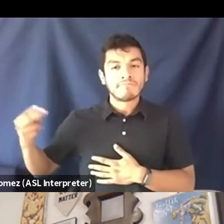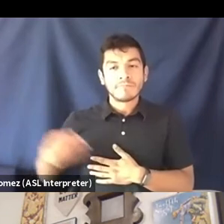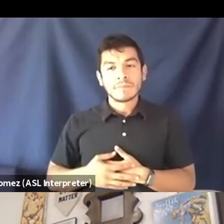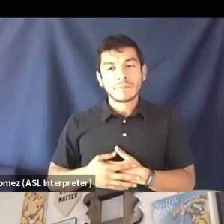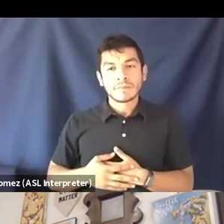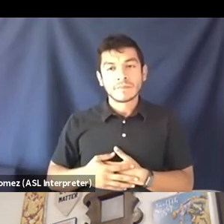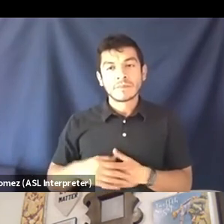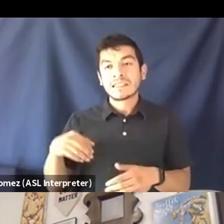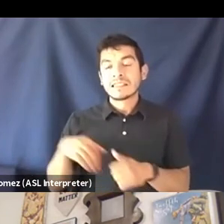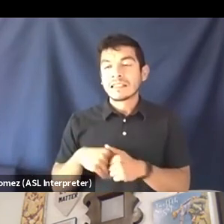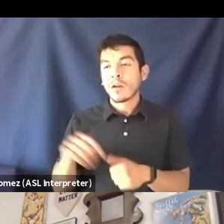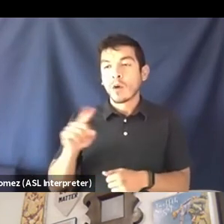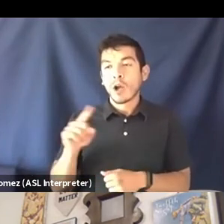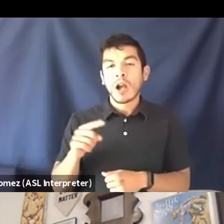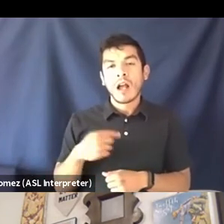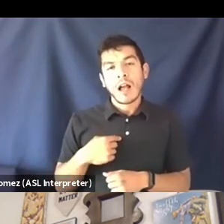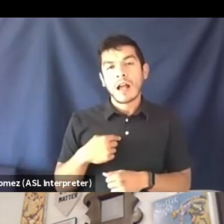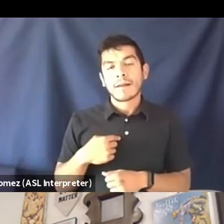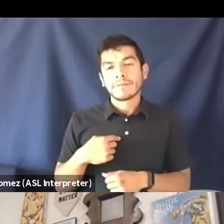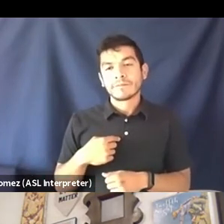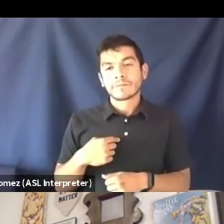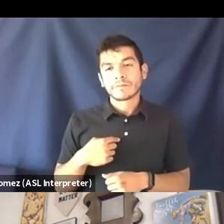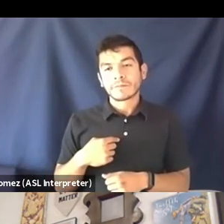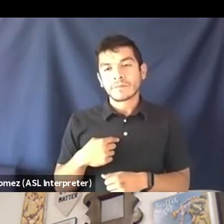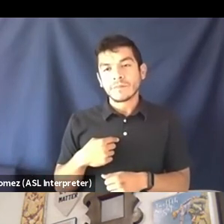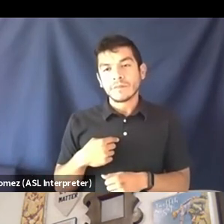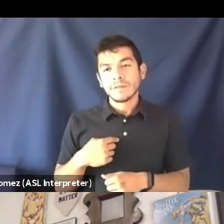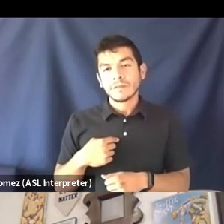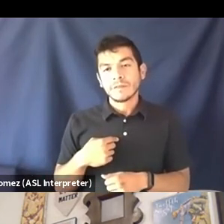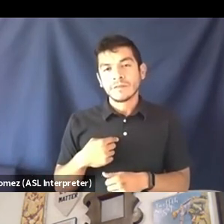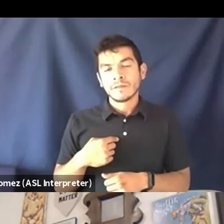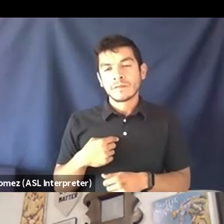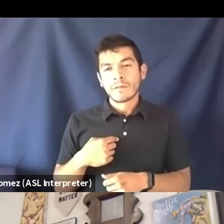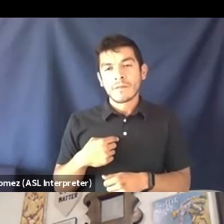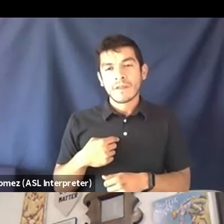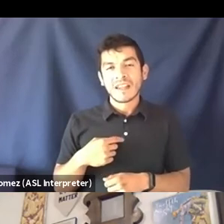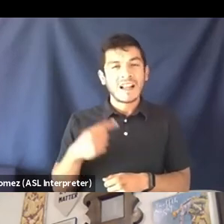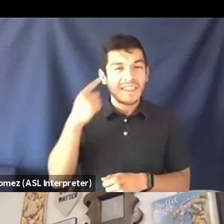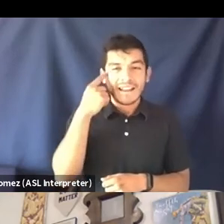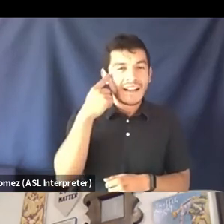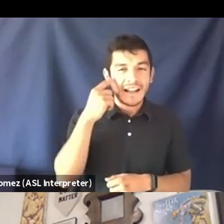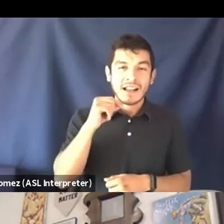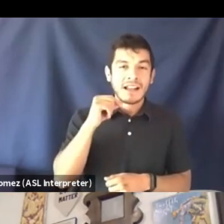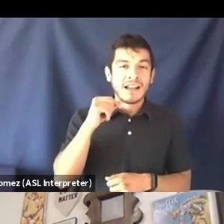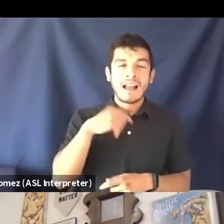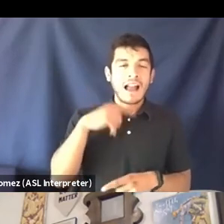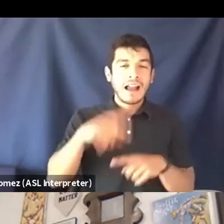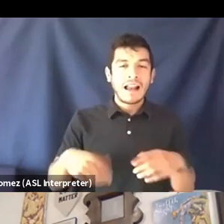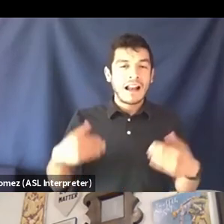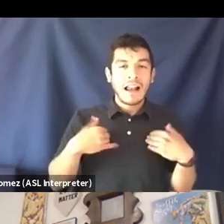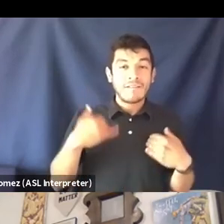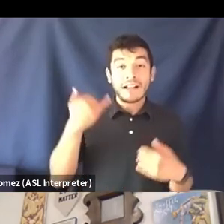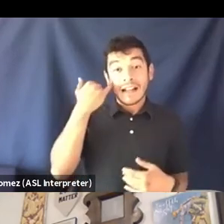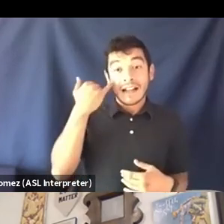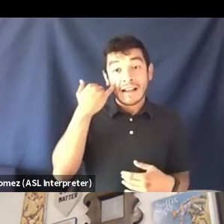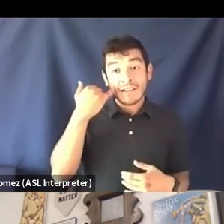in which I don't believe that it would have came in such a way had not I been entrusted.